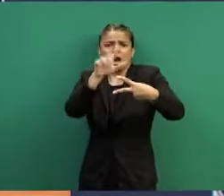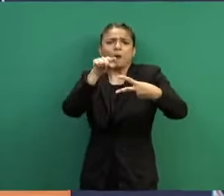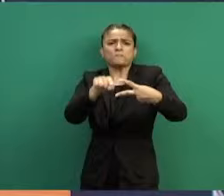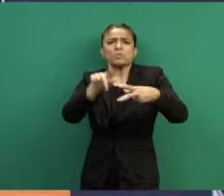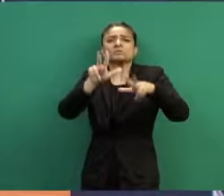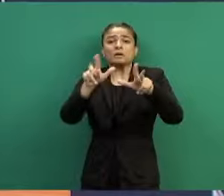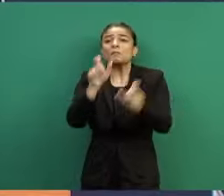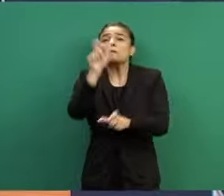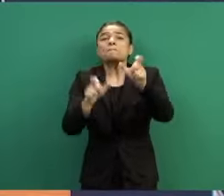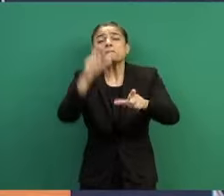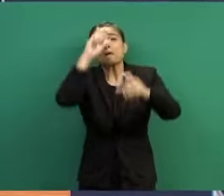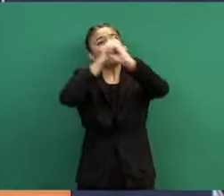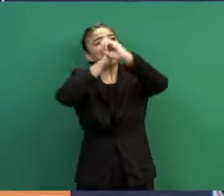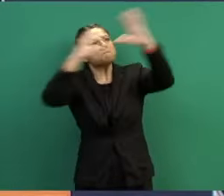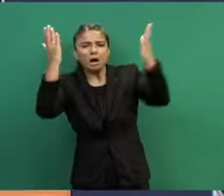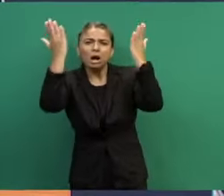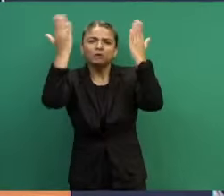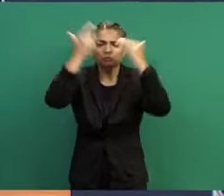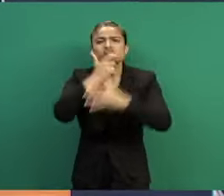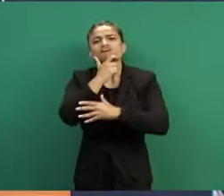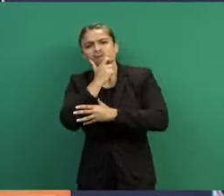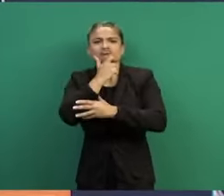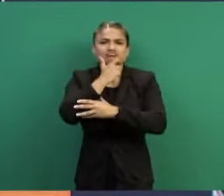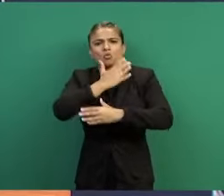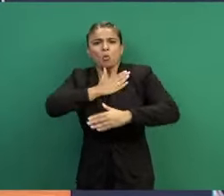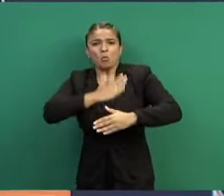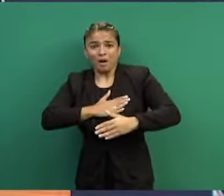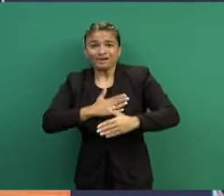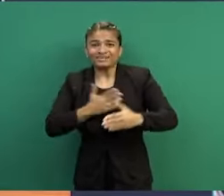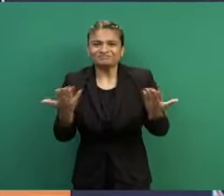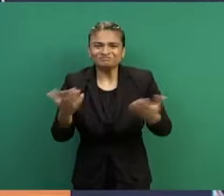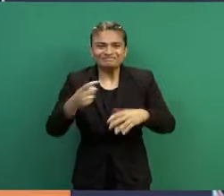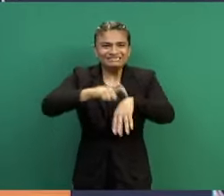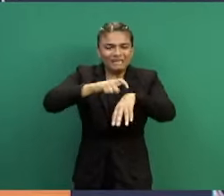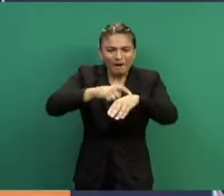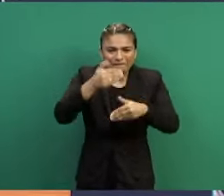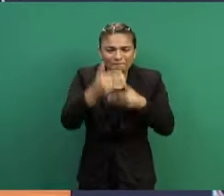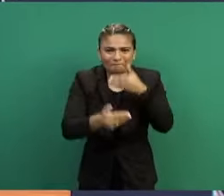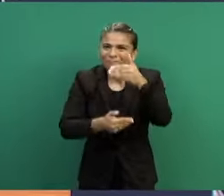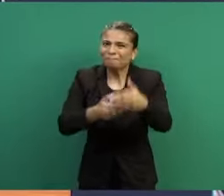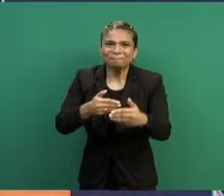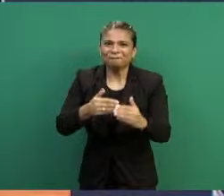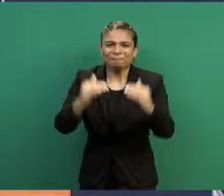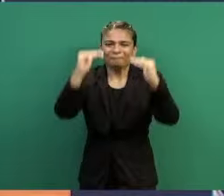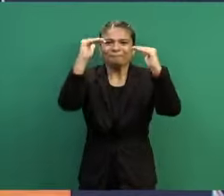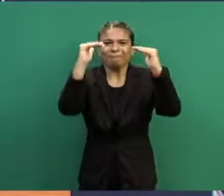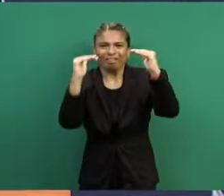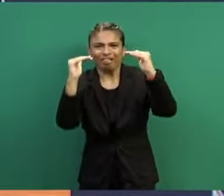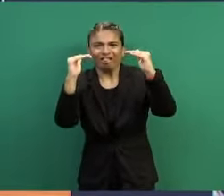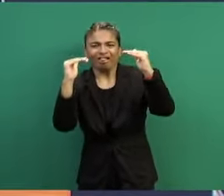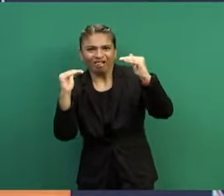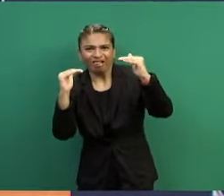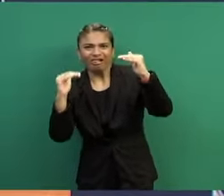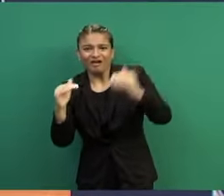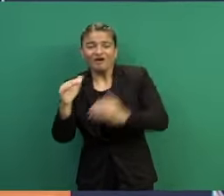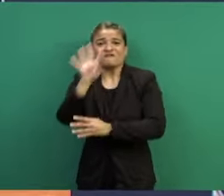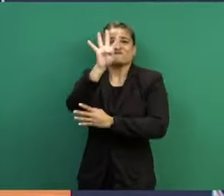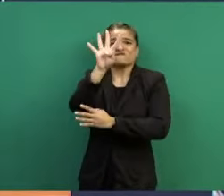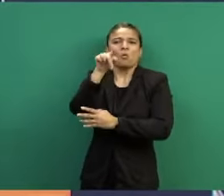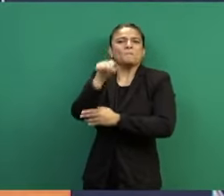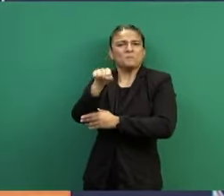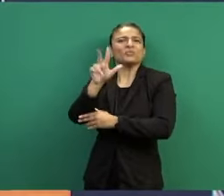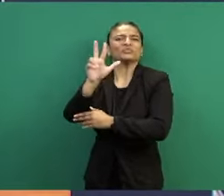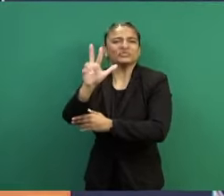are currently at 5.8%, while near-term break-even rates have dipped to